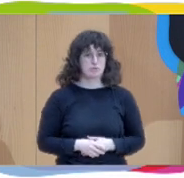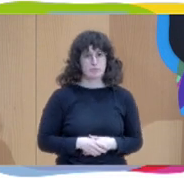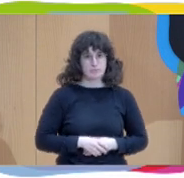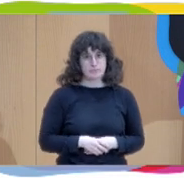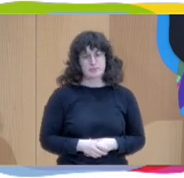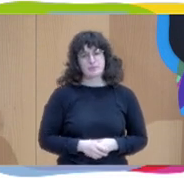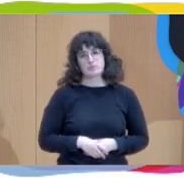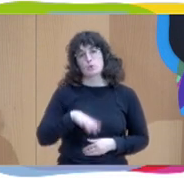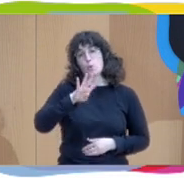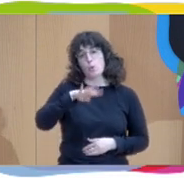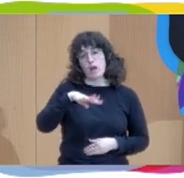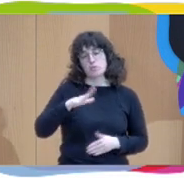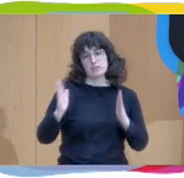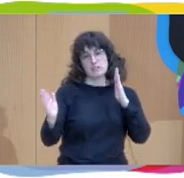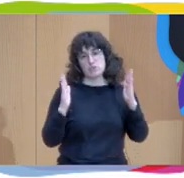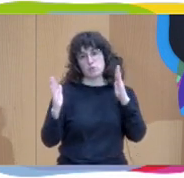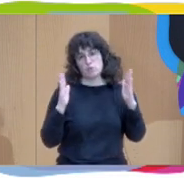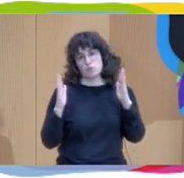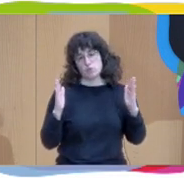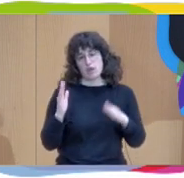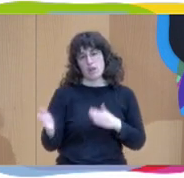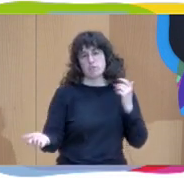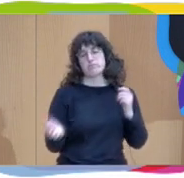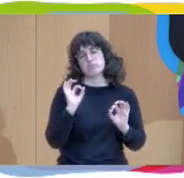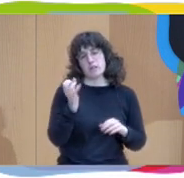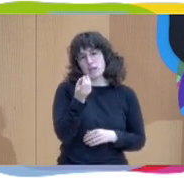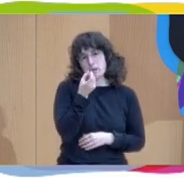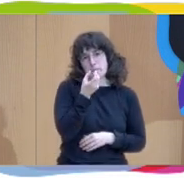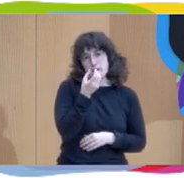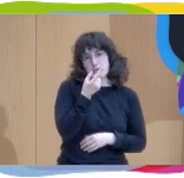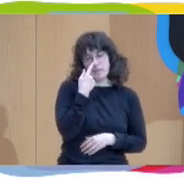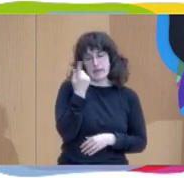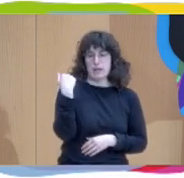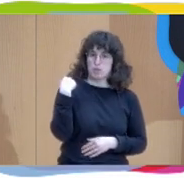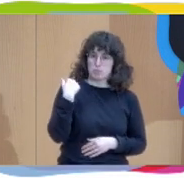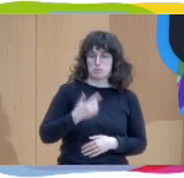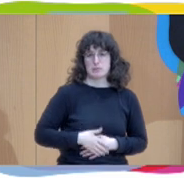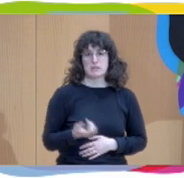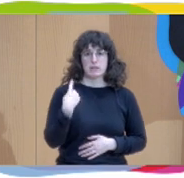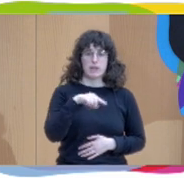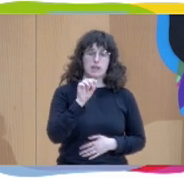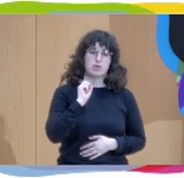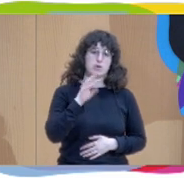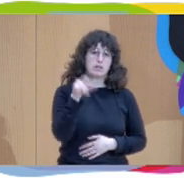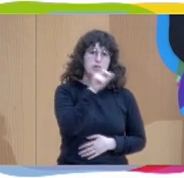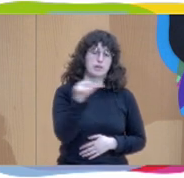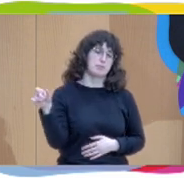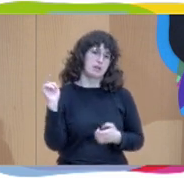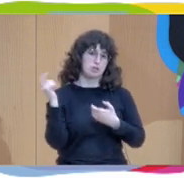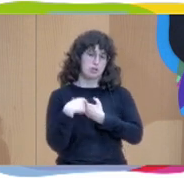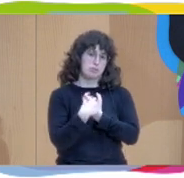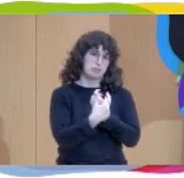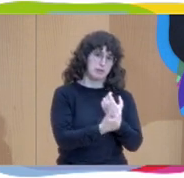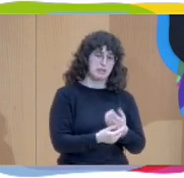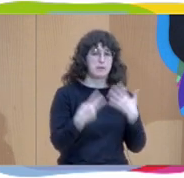last spring and had 114 participants and 77 of them passed